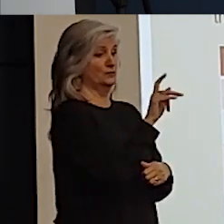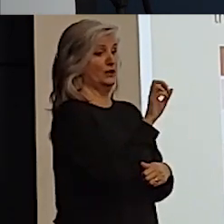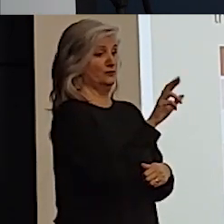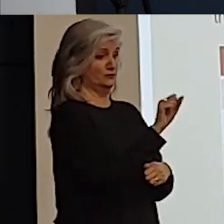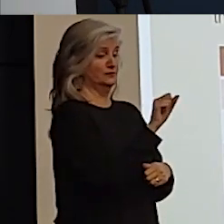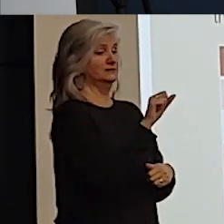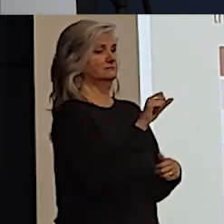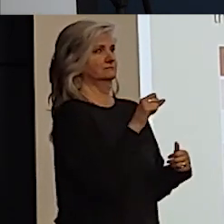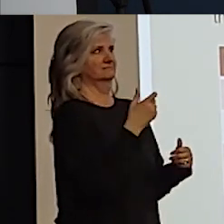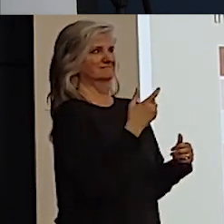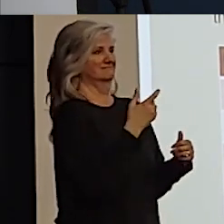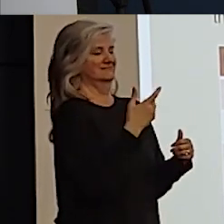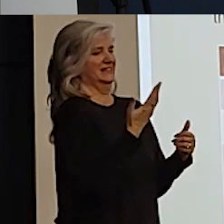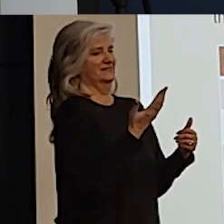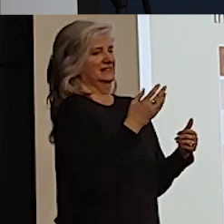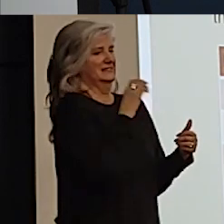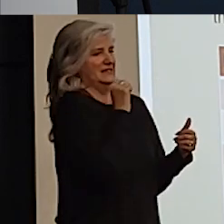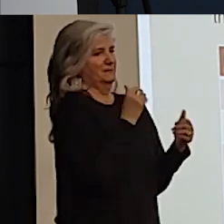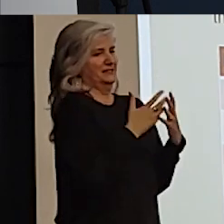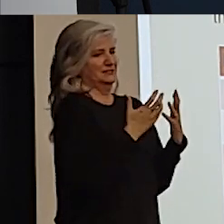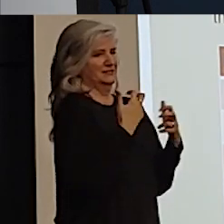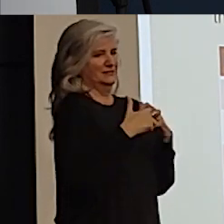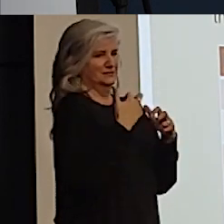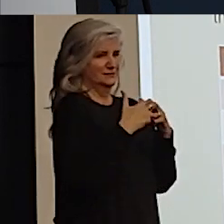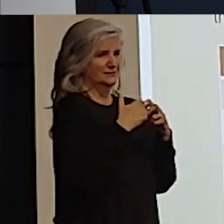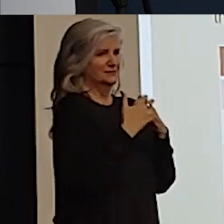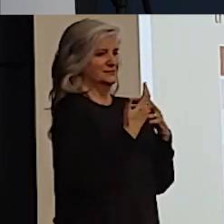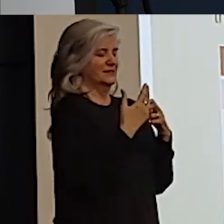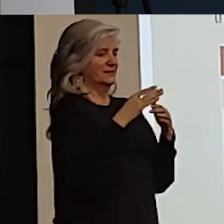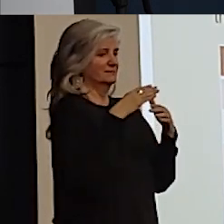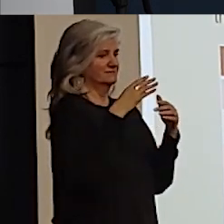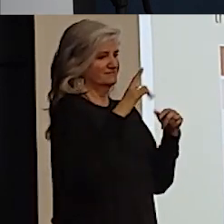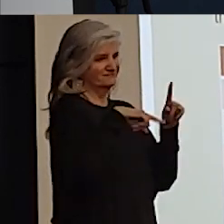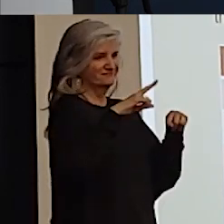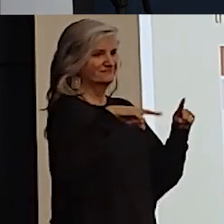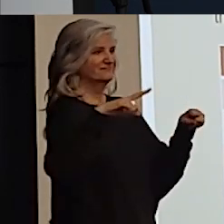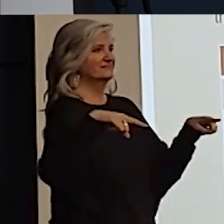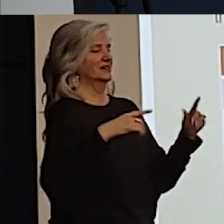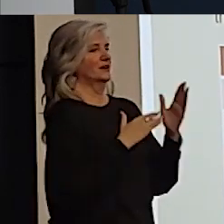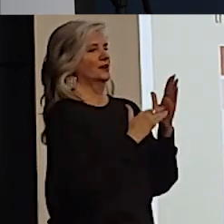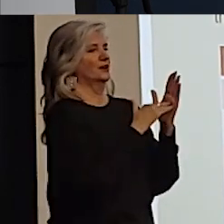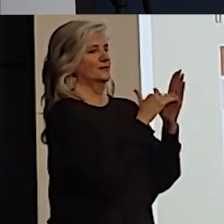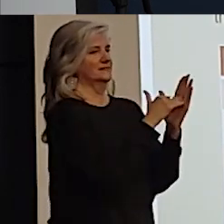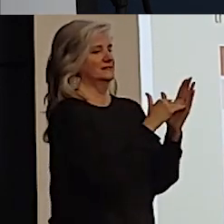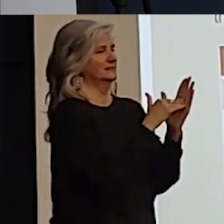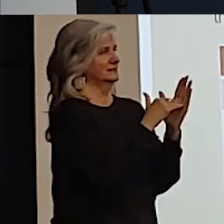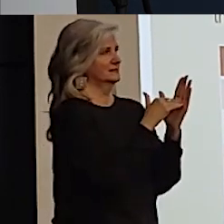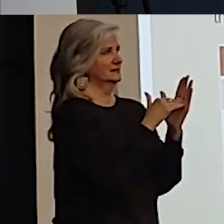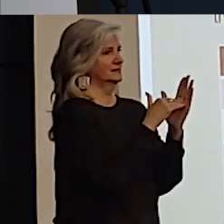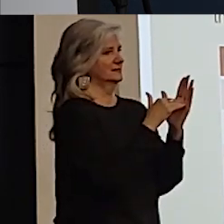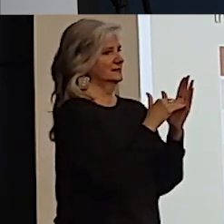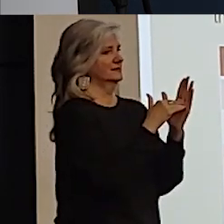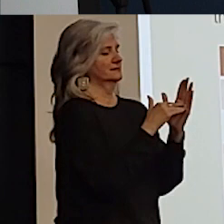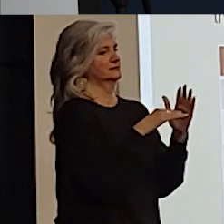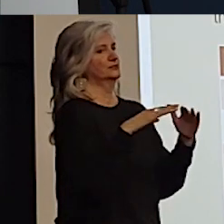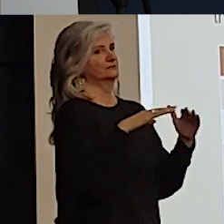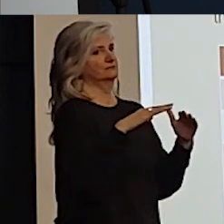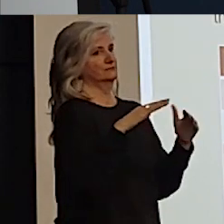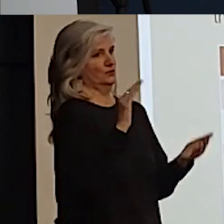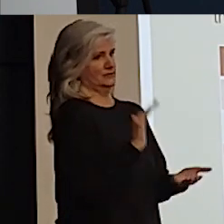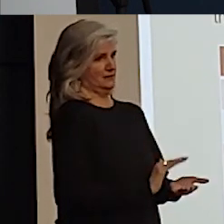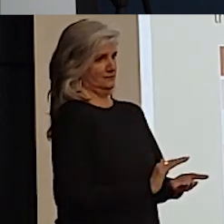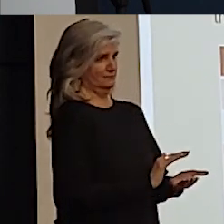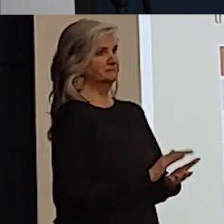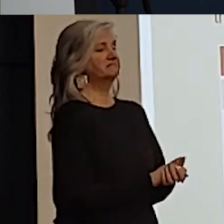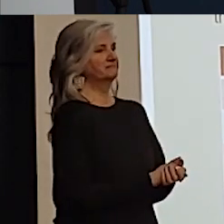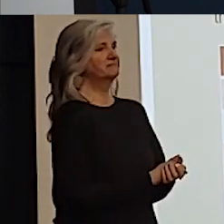those very narrow issues that are temporary and fluctuate frequently and do oftentimes go down. So trackers aren't